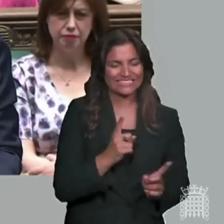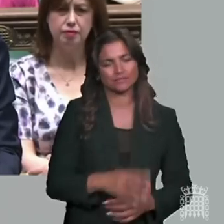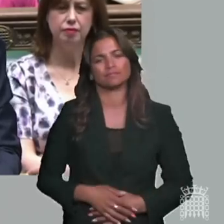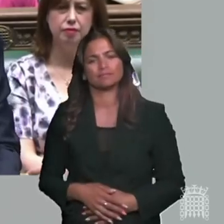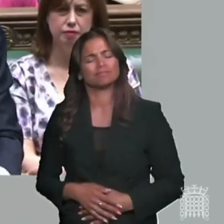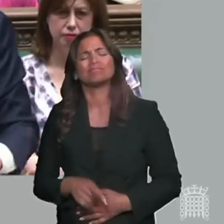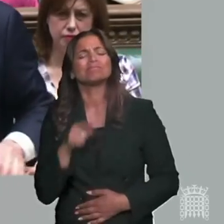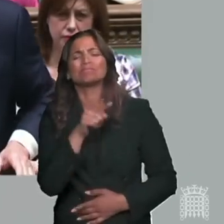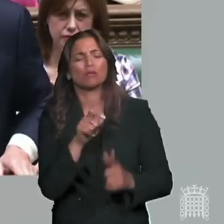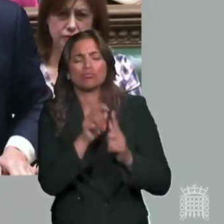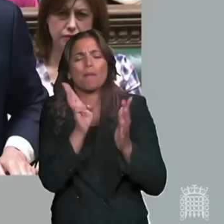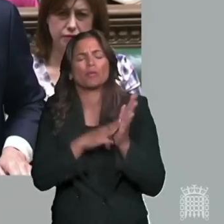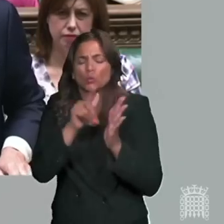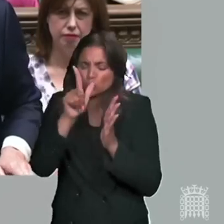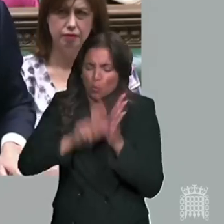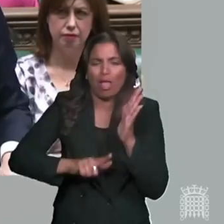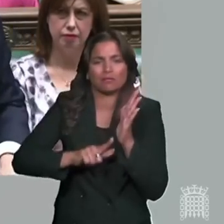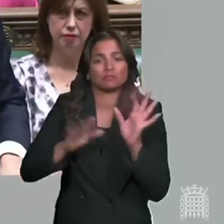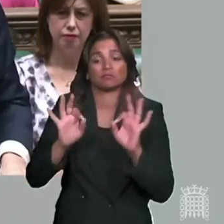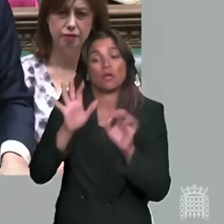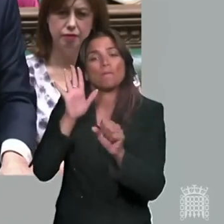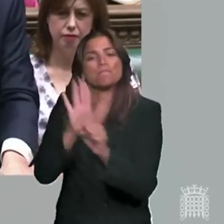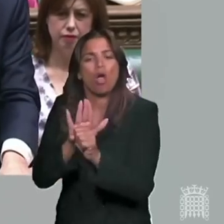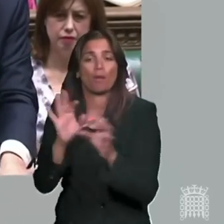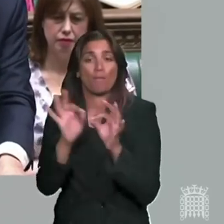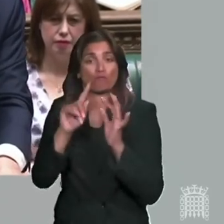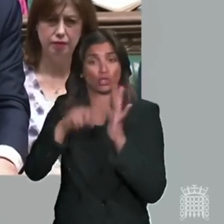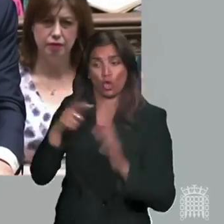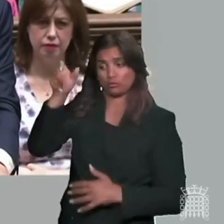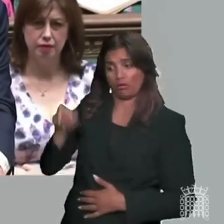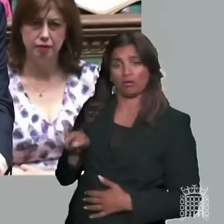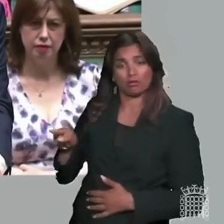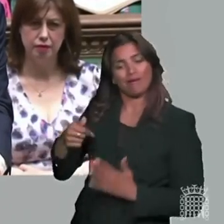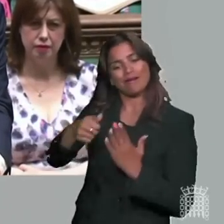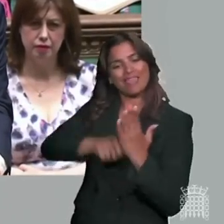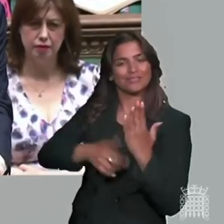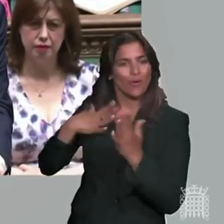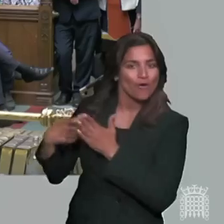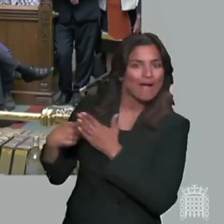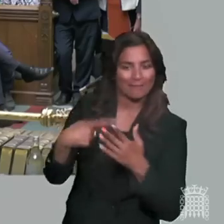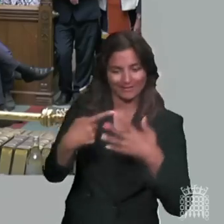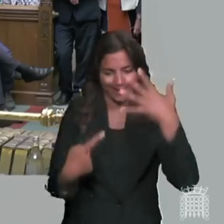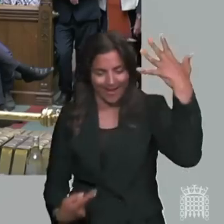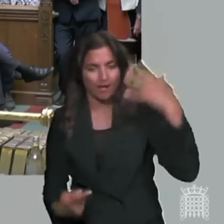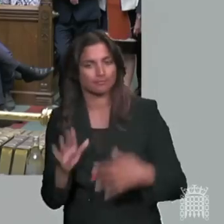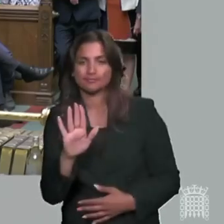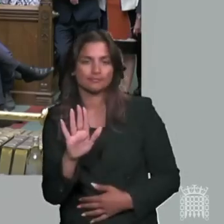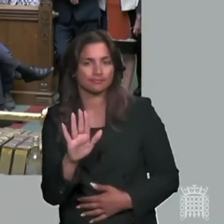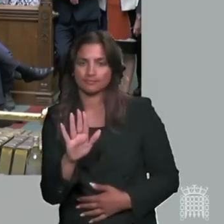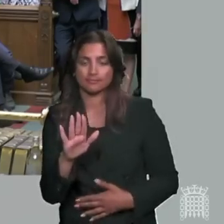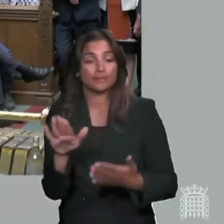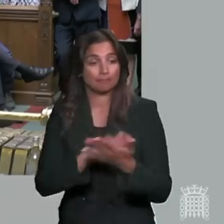list. And that also means that those who spent their time helping cover up Johnson's law-breaking